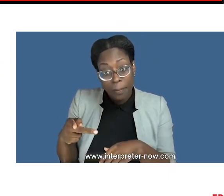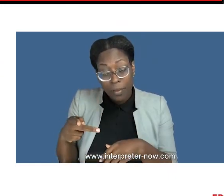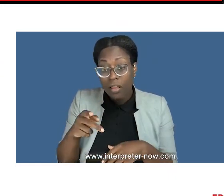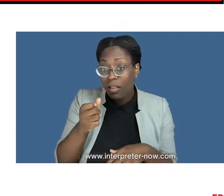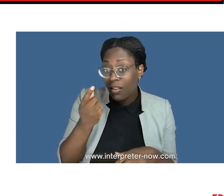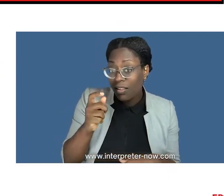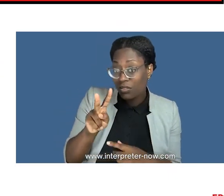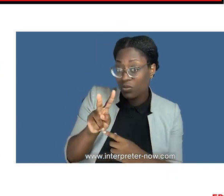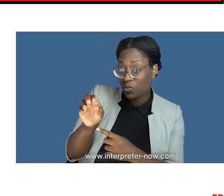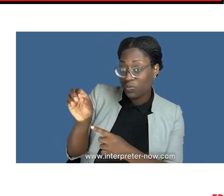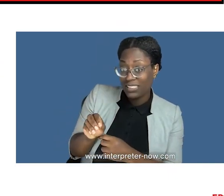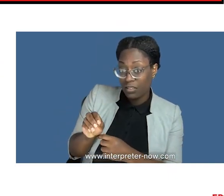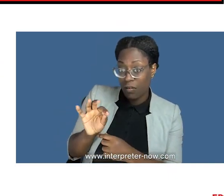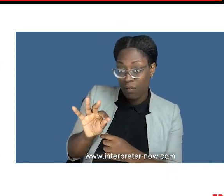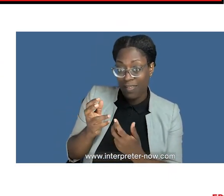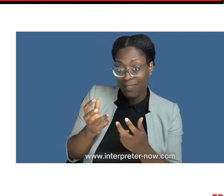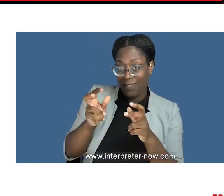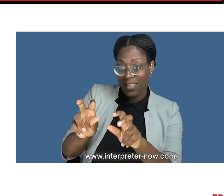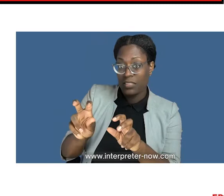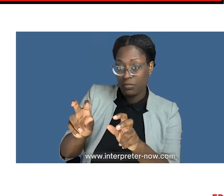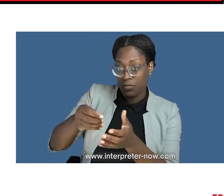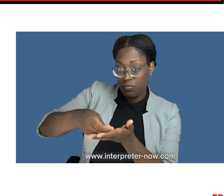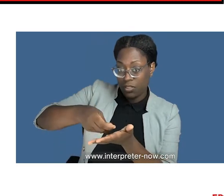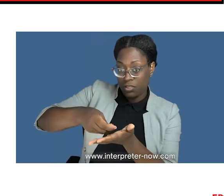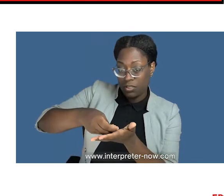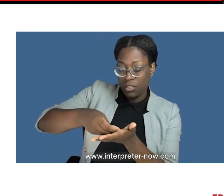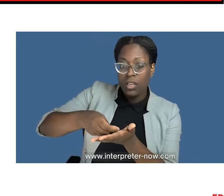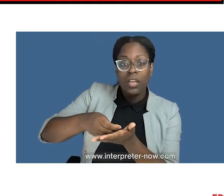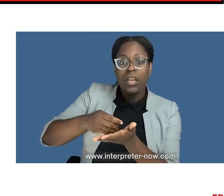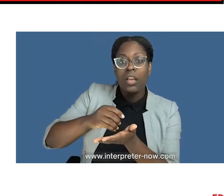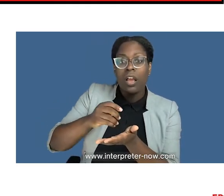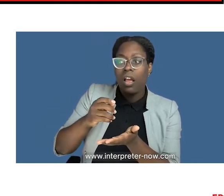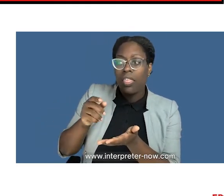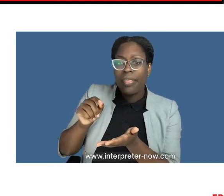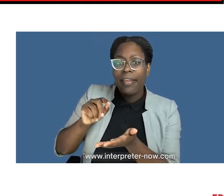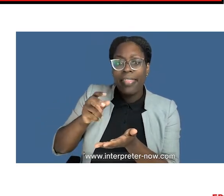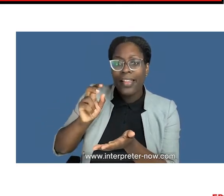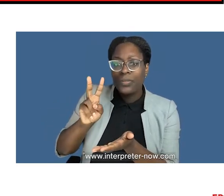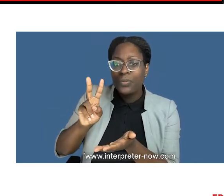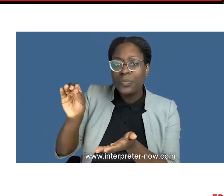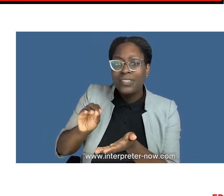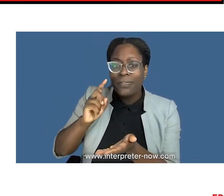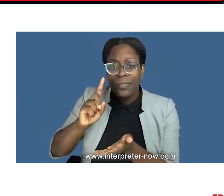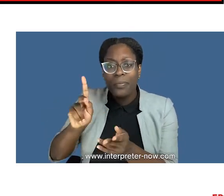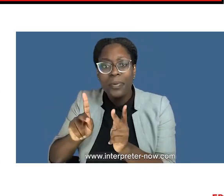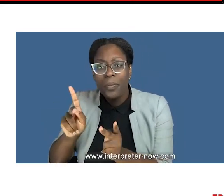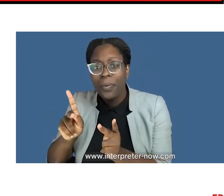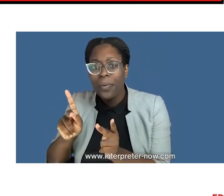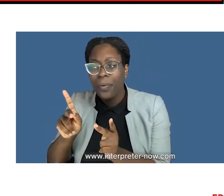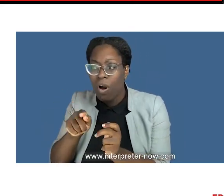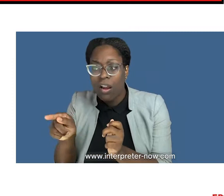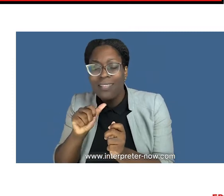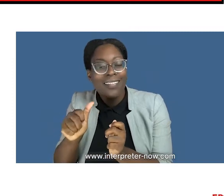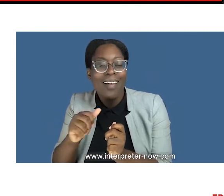example, actually, where only 2% of all investment capital goes to anybody but a white man,